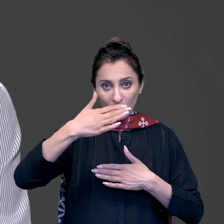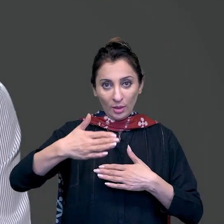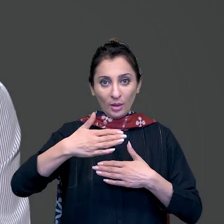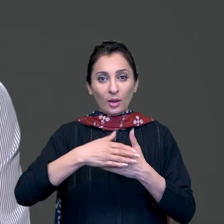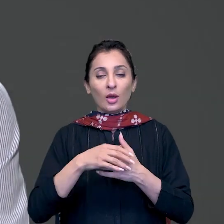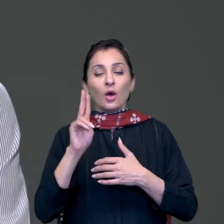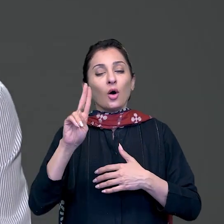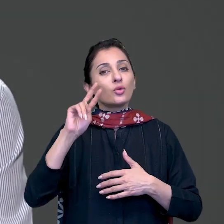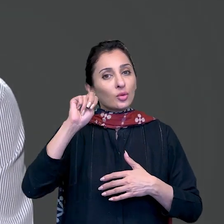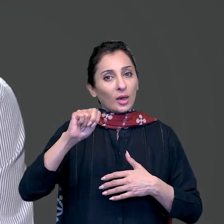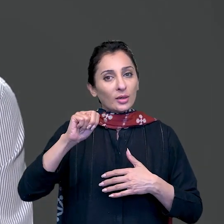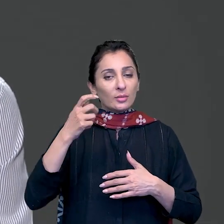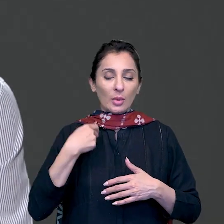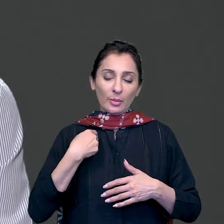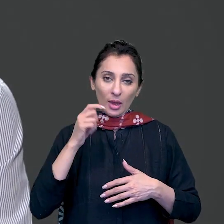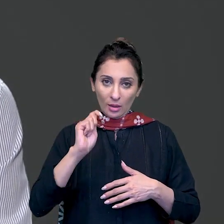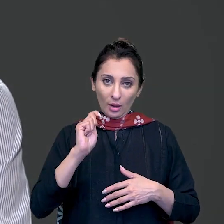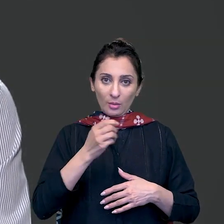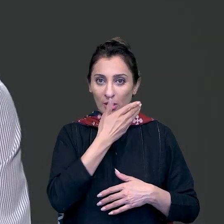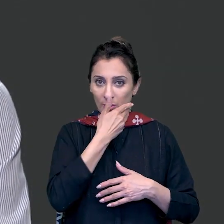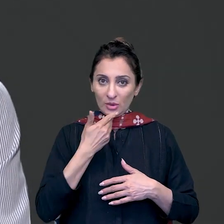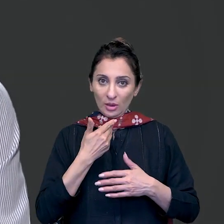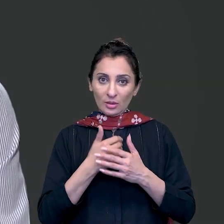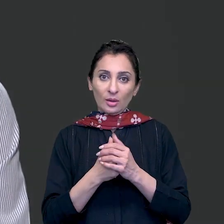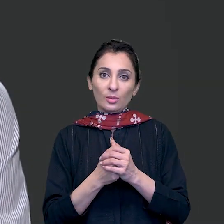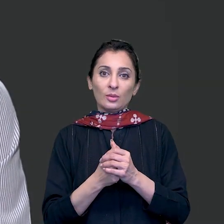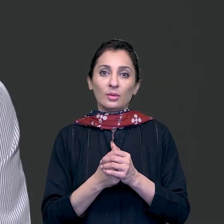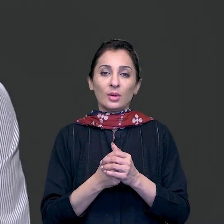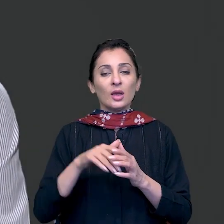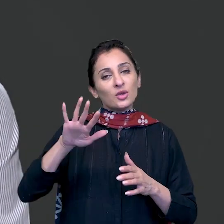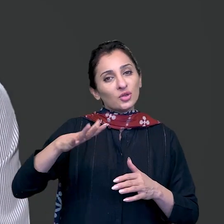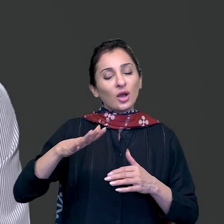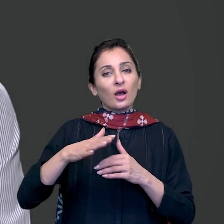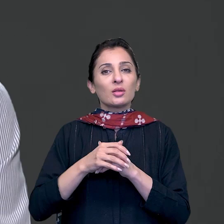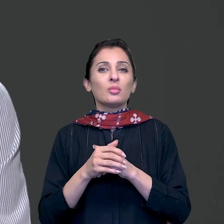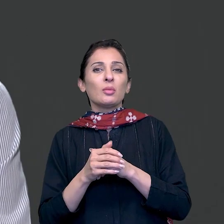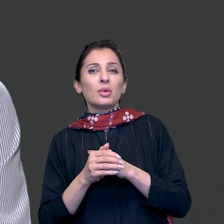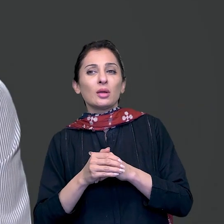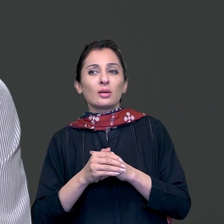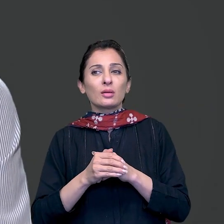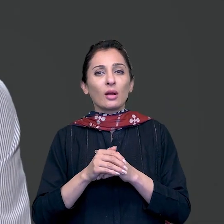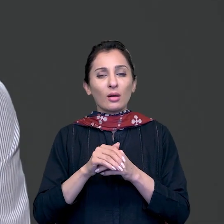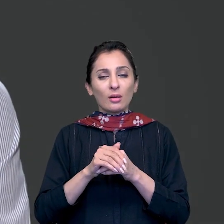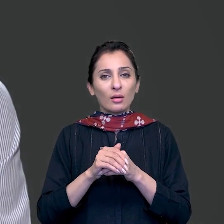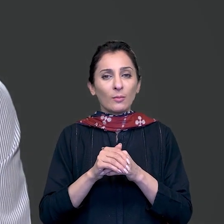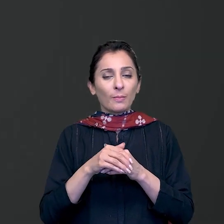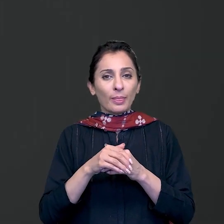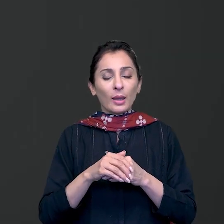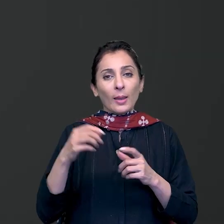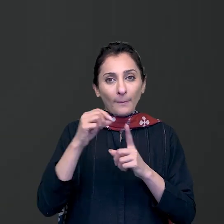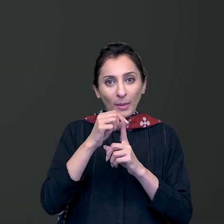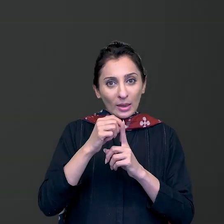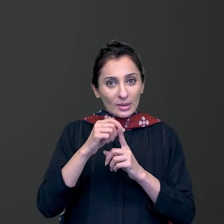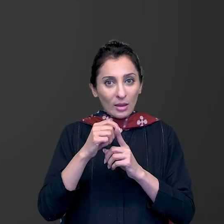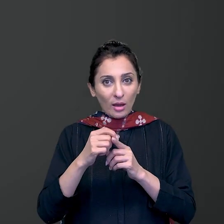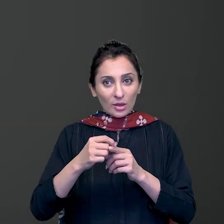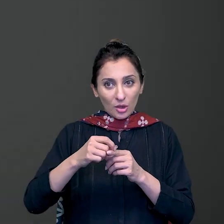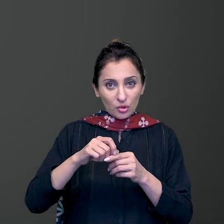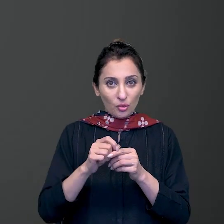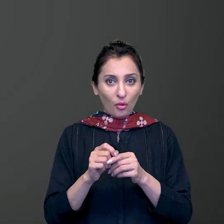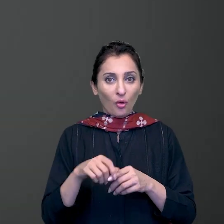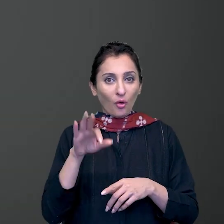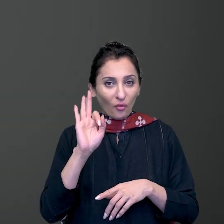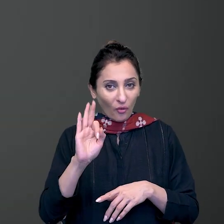I am interested in perhaps working at the United Nations, or I might go into the